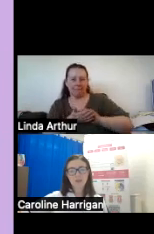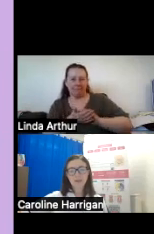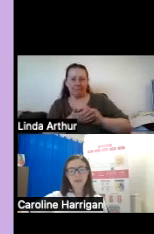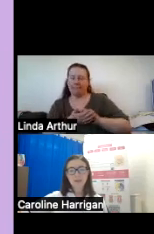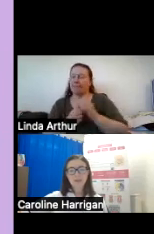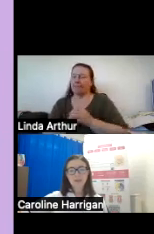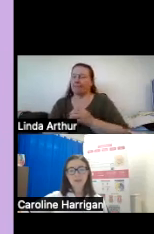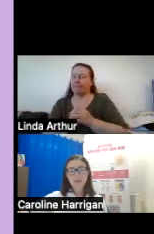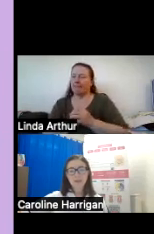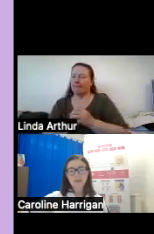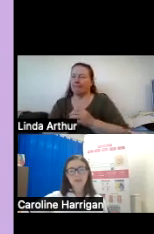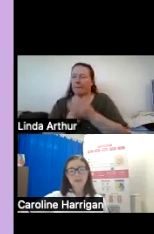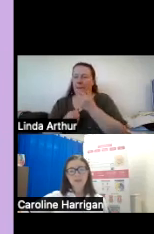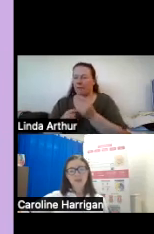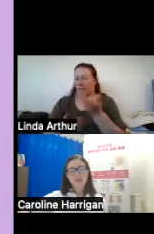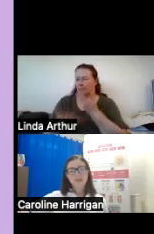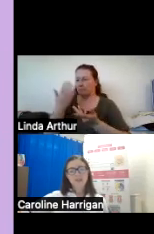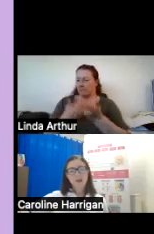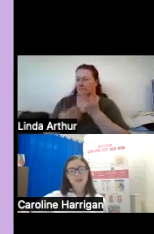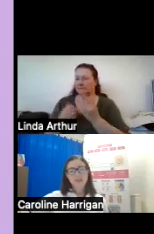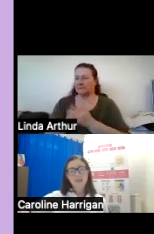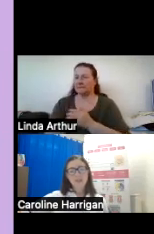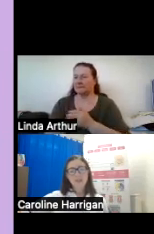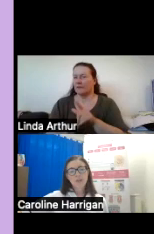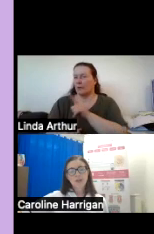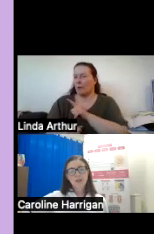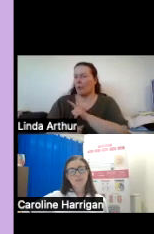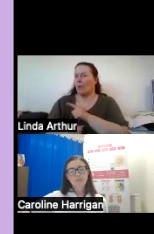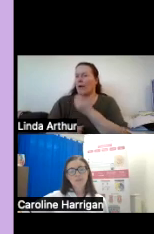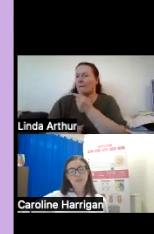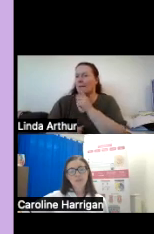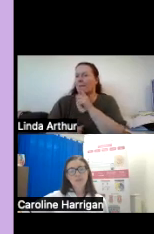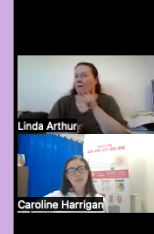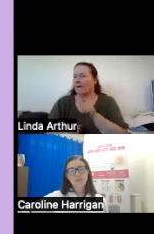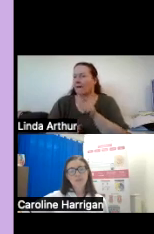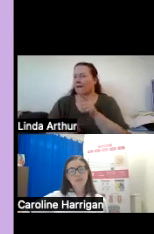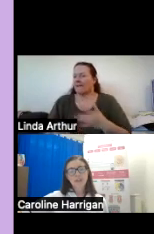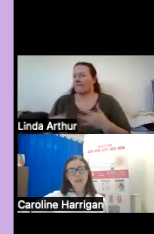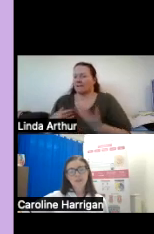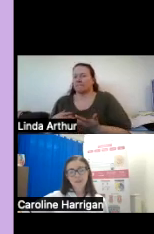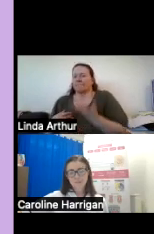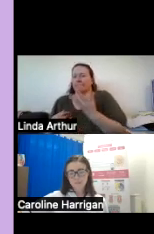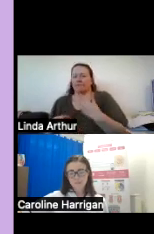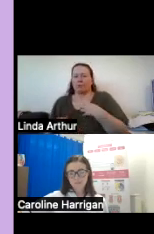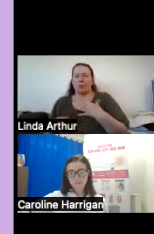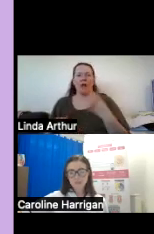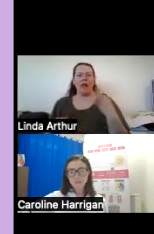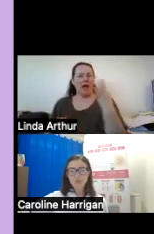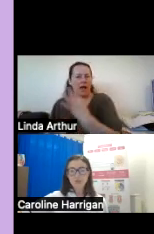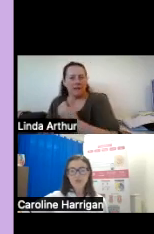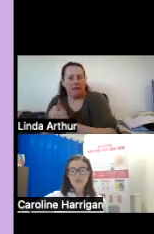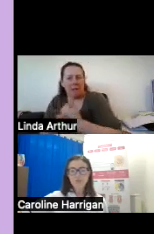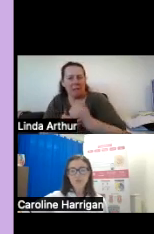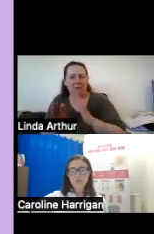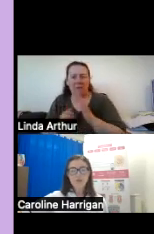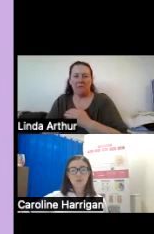commonly hear people say. And this is probably why people feel afraid to seek help. So